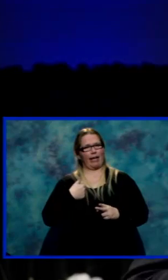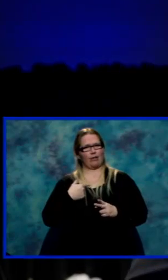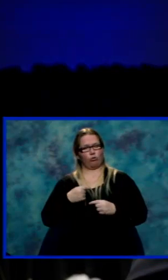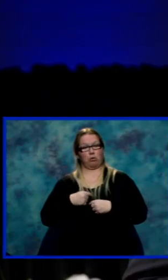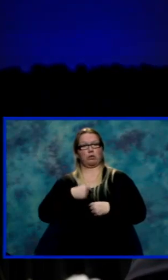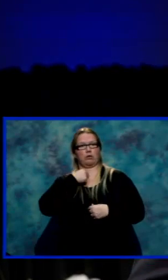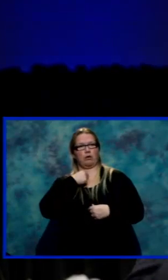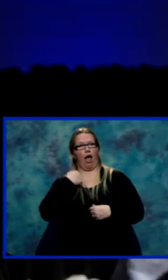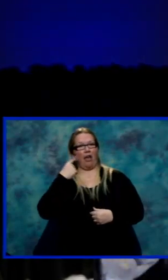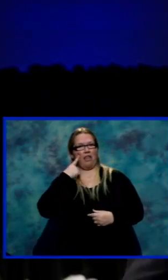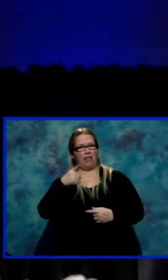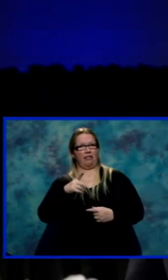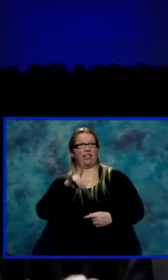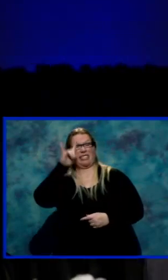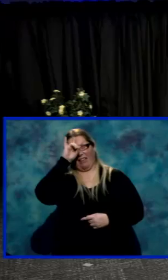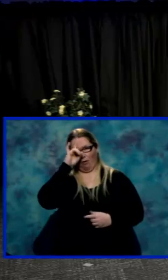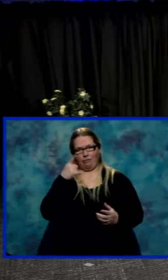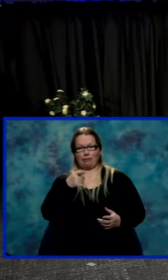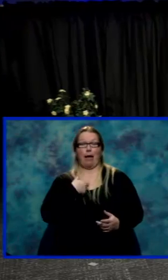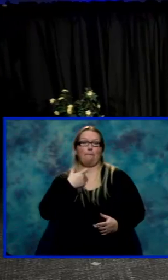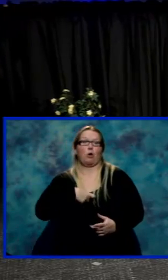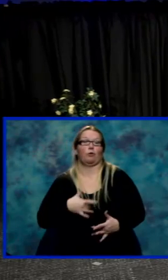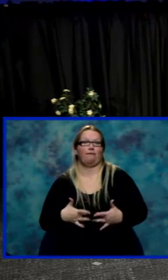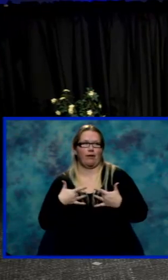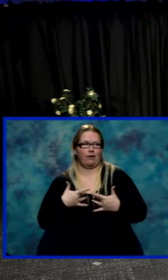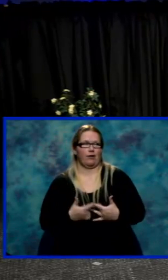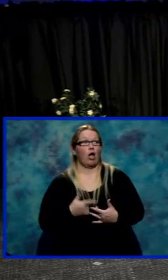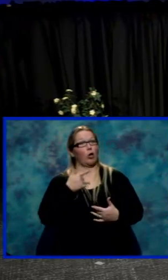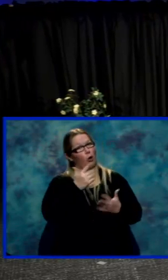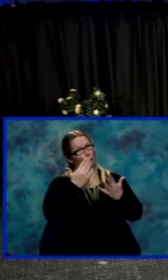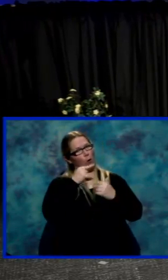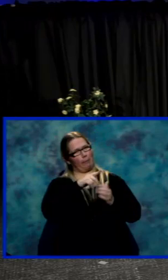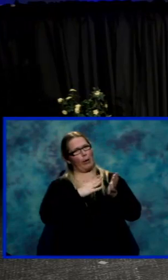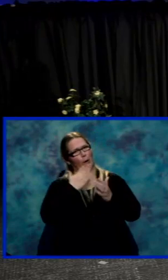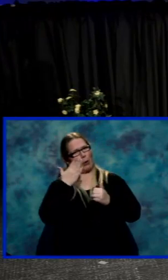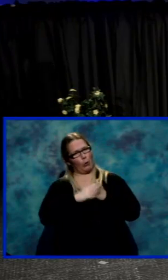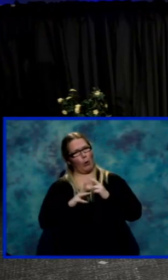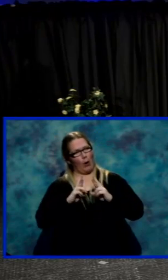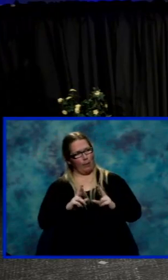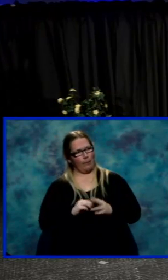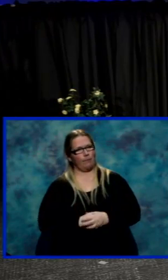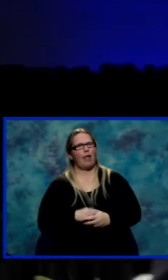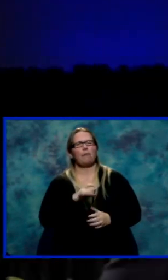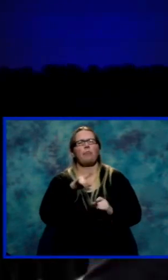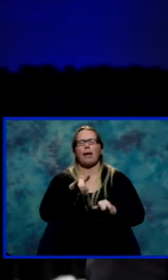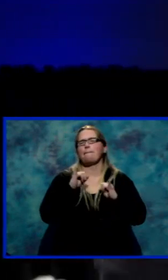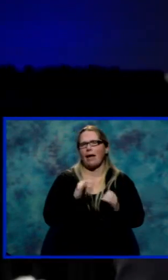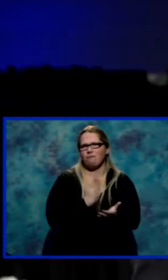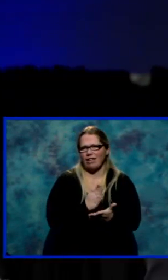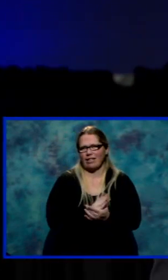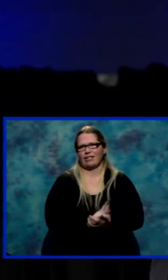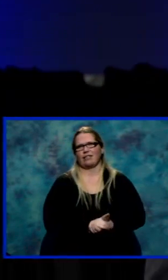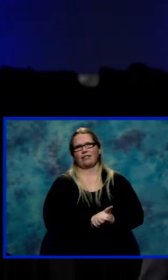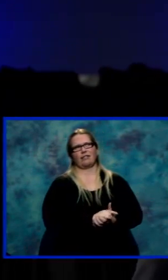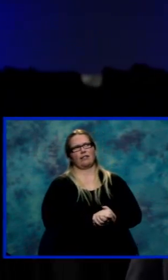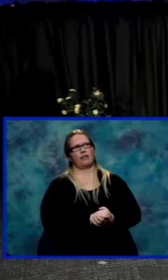ties are actually of the devil. That's my personal feeling. You're very welcome at New Hope, fantastic. Brother. Fantastic. No, I'm not quite that bad. But, you know, there's a use